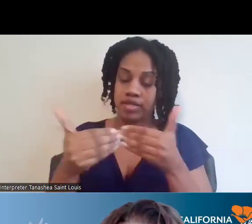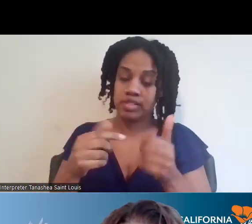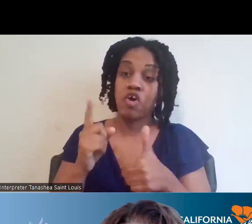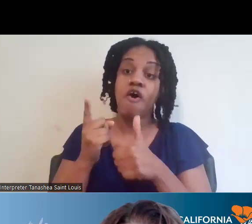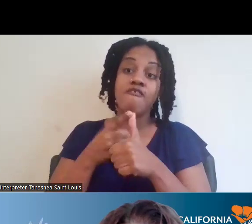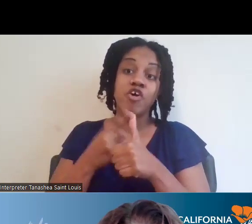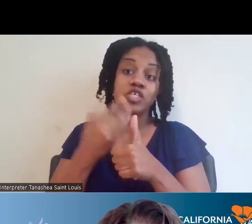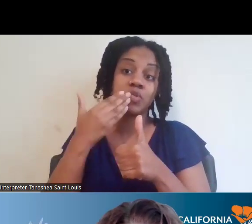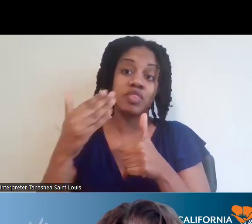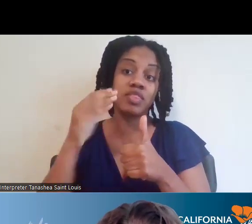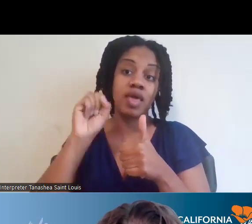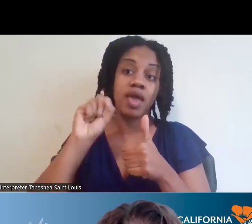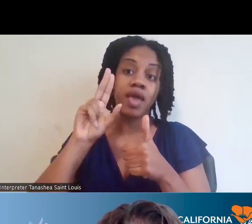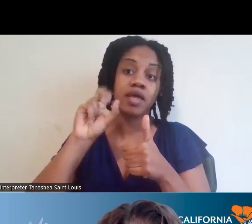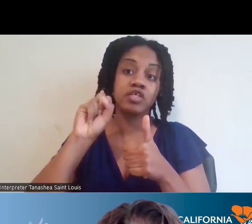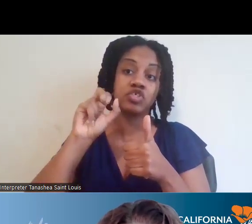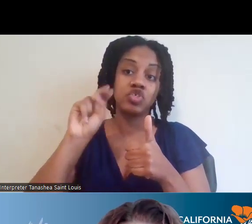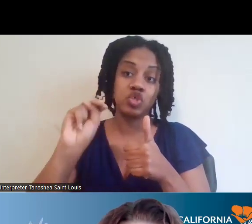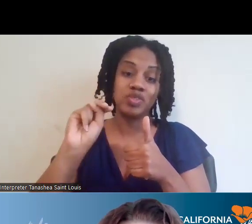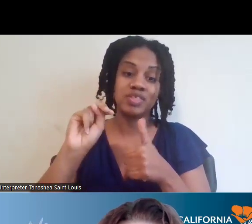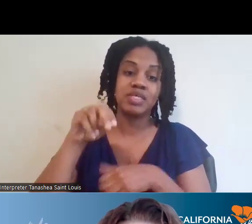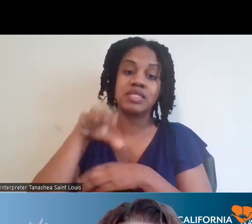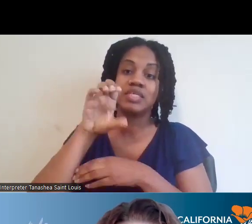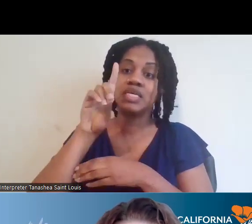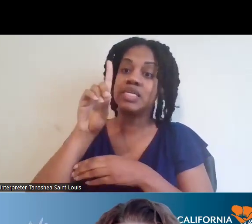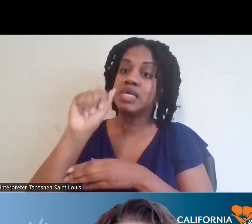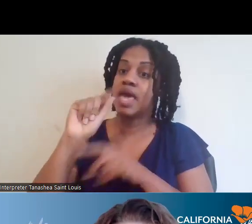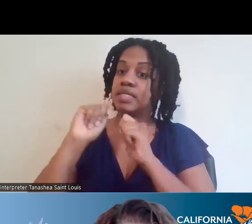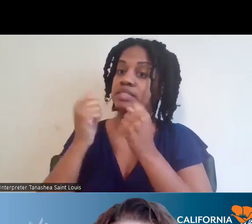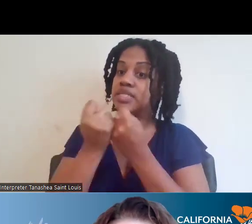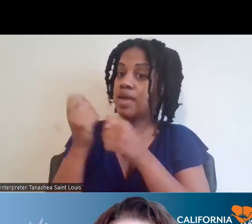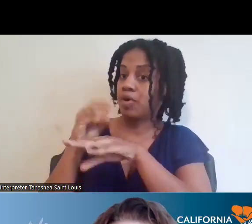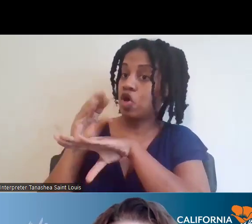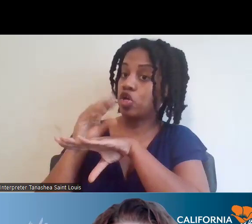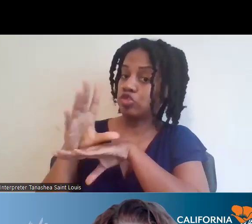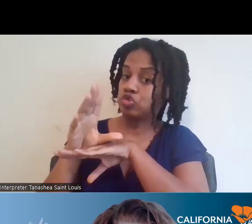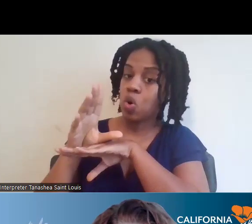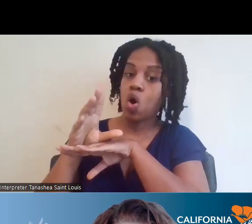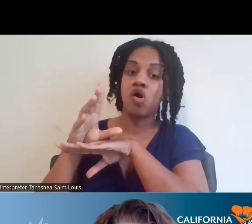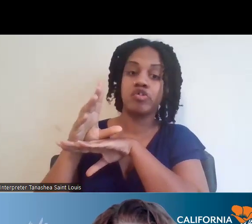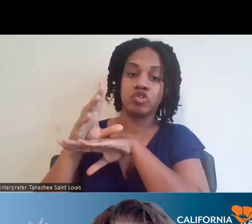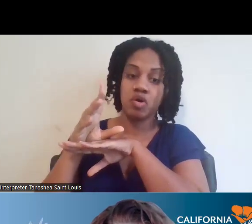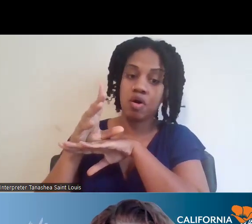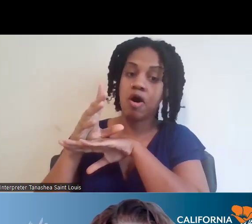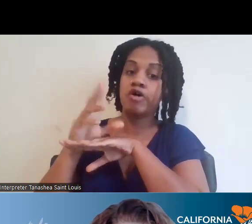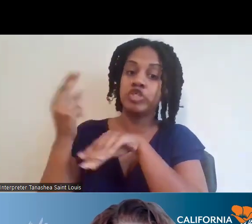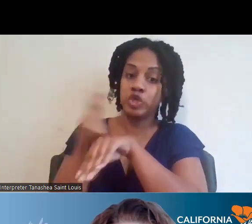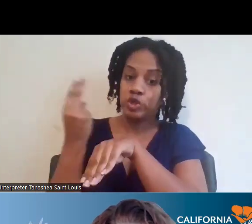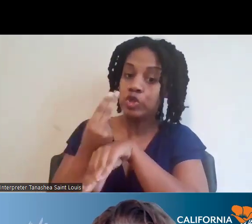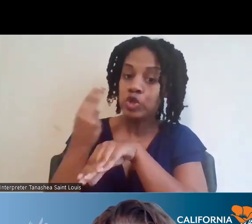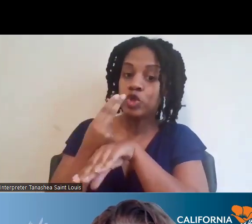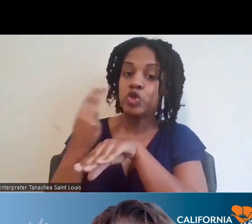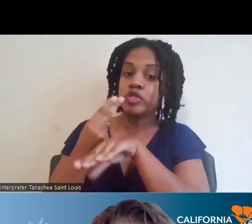thank Susan, the CDA team, and Collaborative Consulting for utilizing such a meaningful collaborative process that was centered on